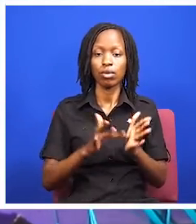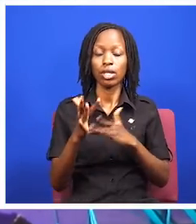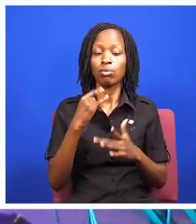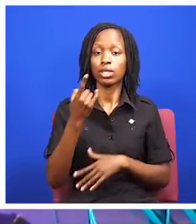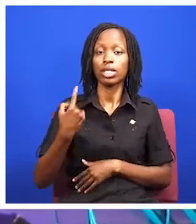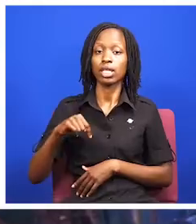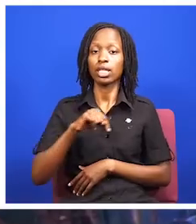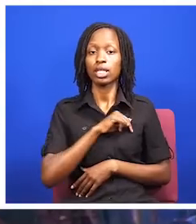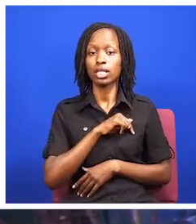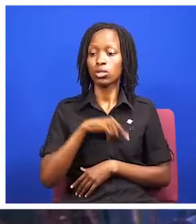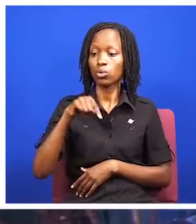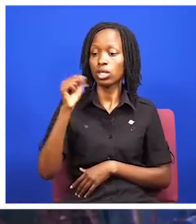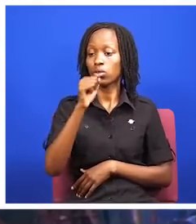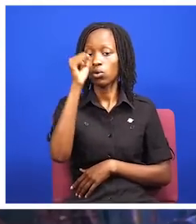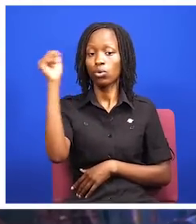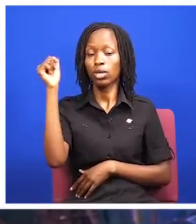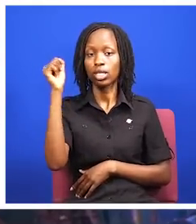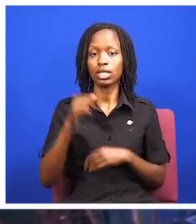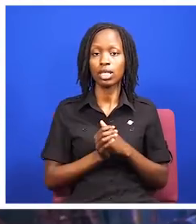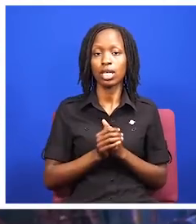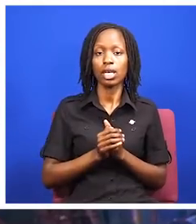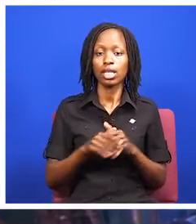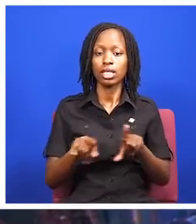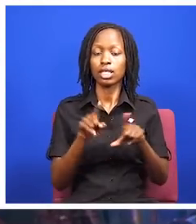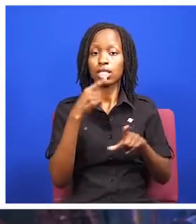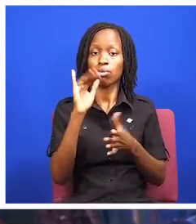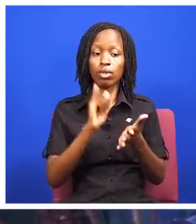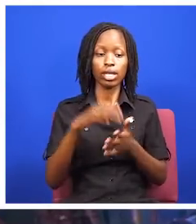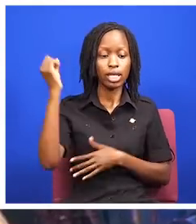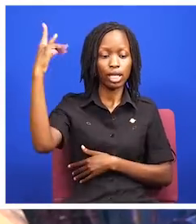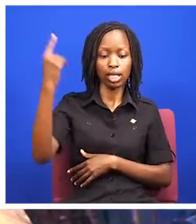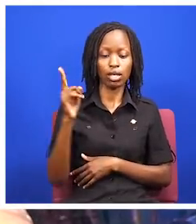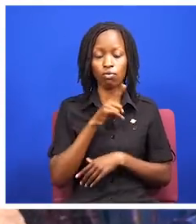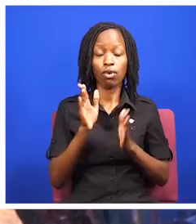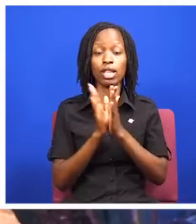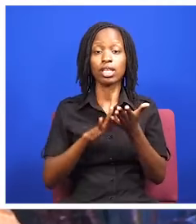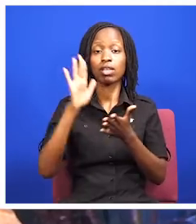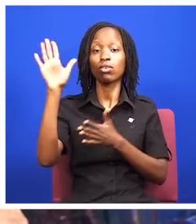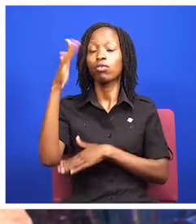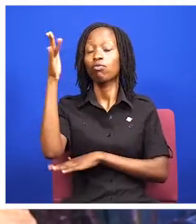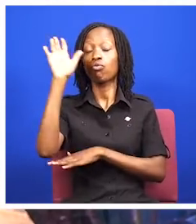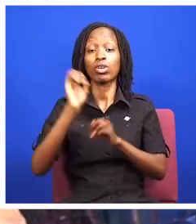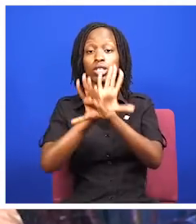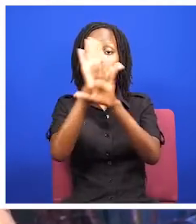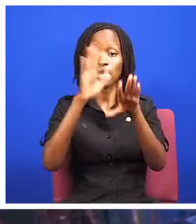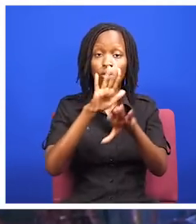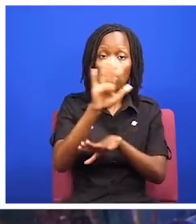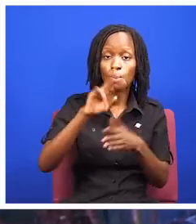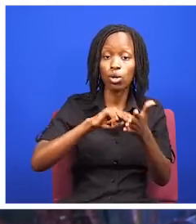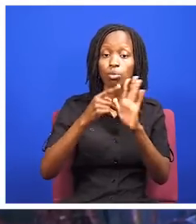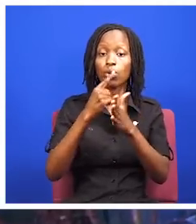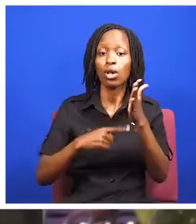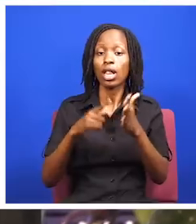The Bible tells us to arise, which means to get up. It says the light has come, and the glory of the Lord is shining upon you.